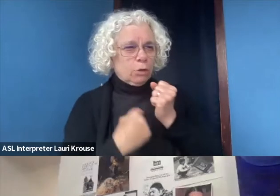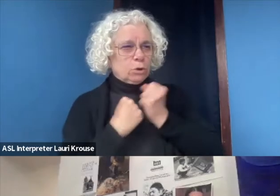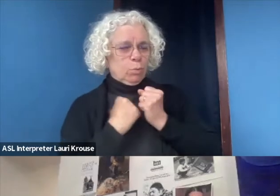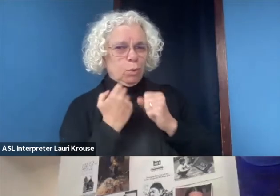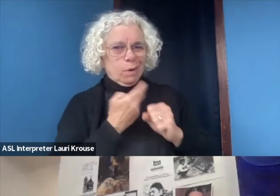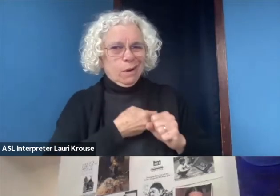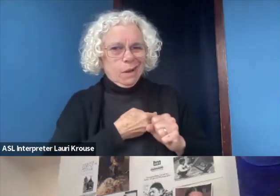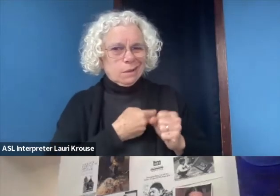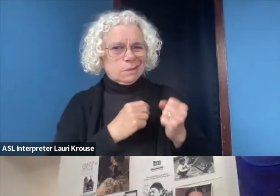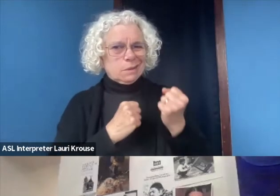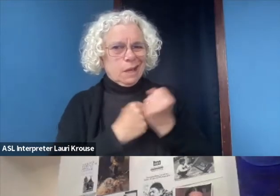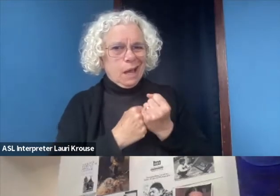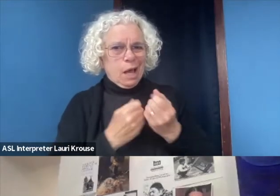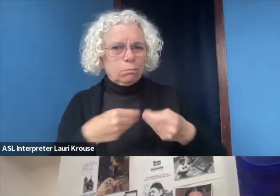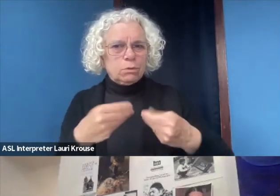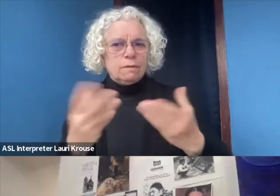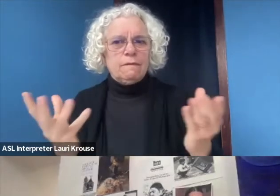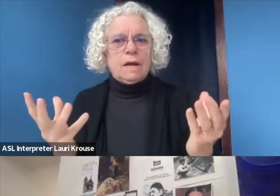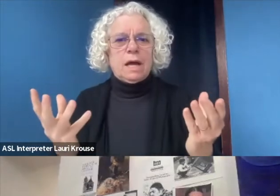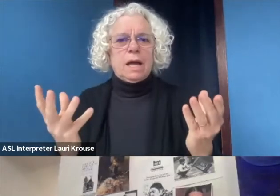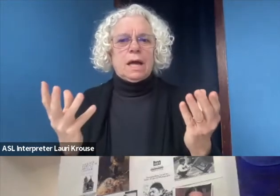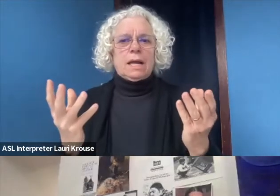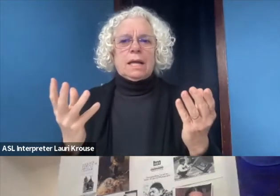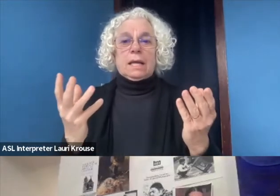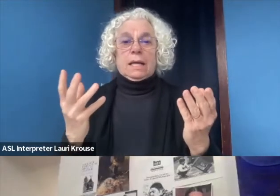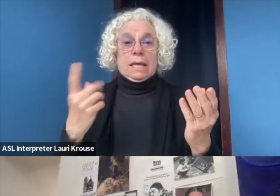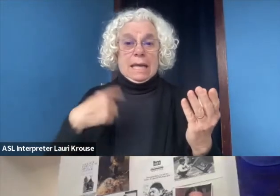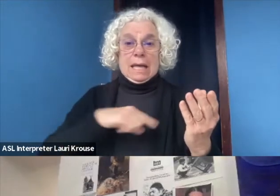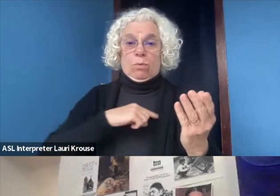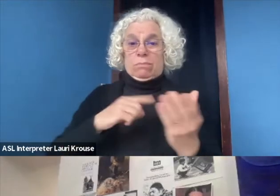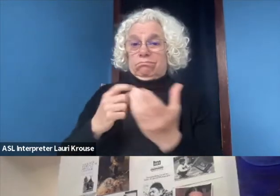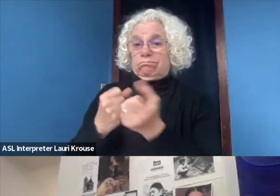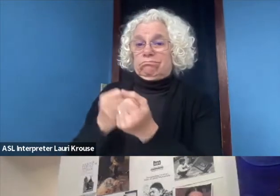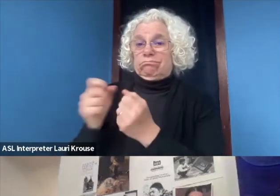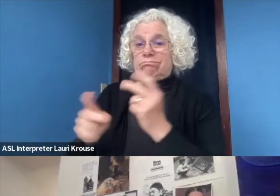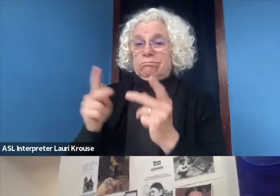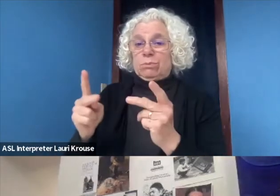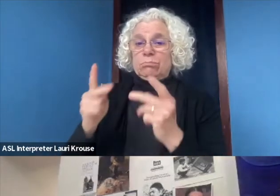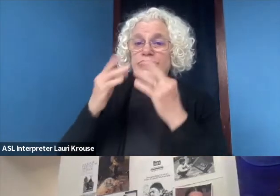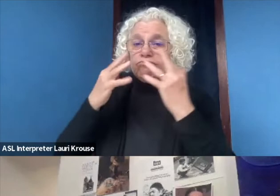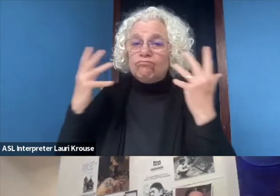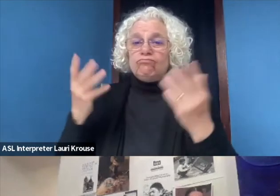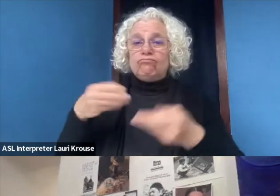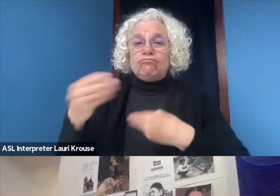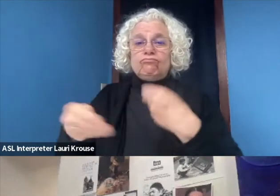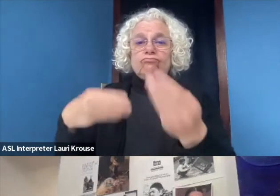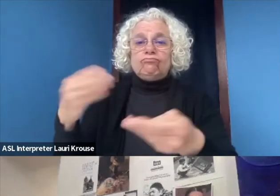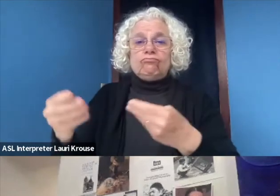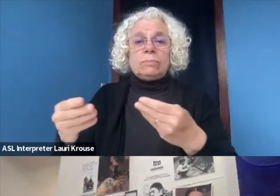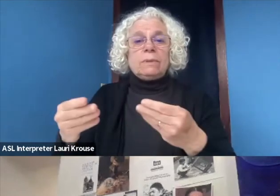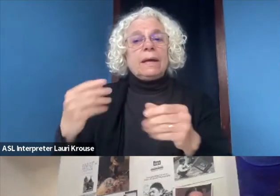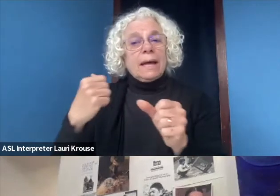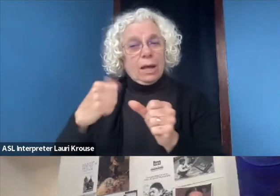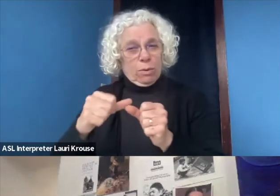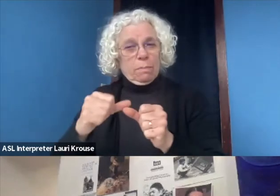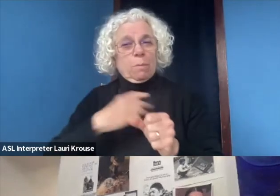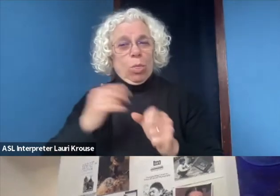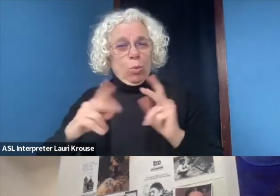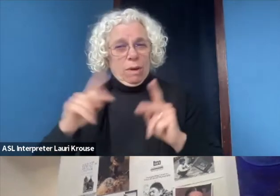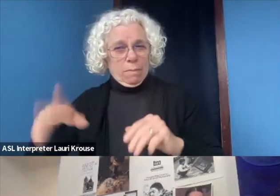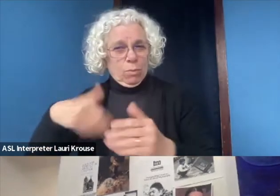by the colonists that were here. Because eventually, after they got a footing, they started to get